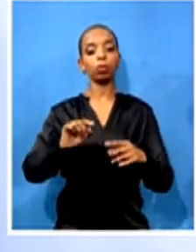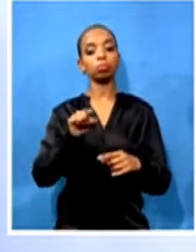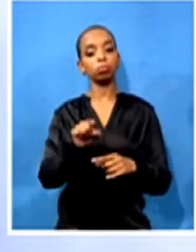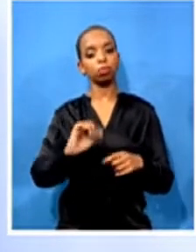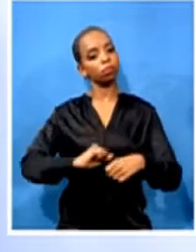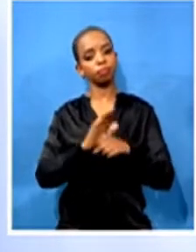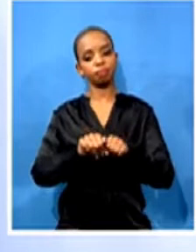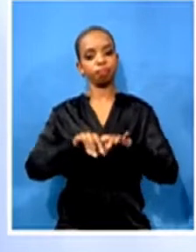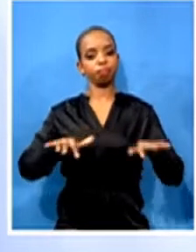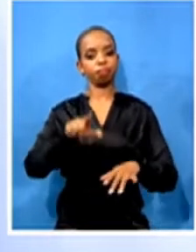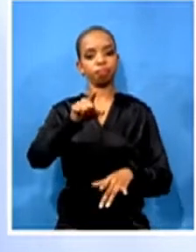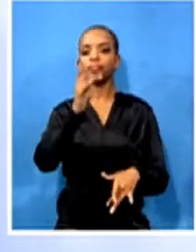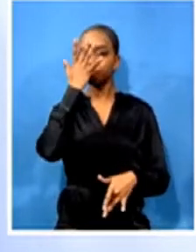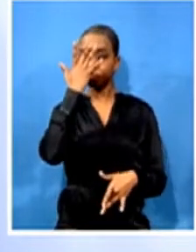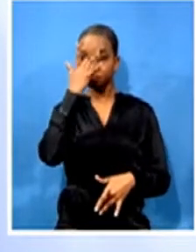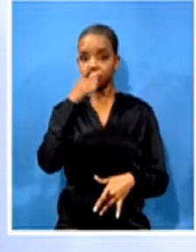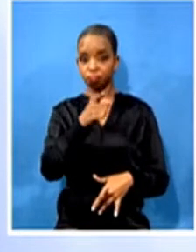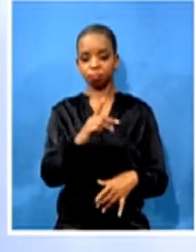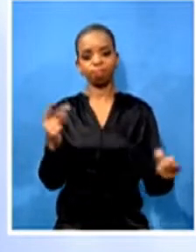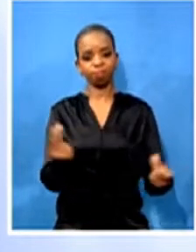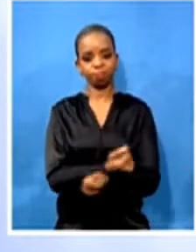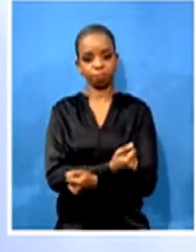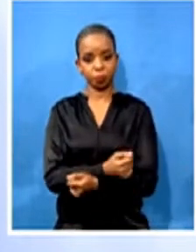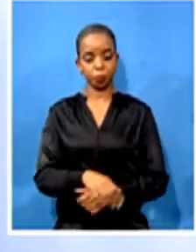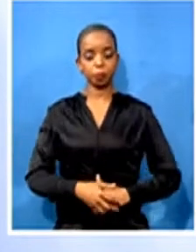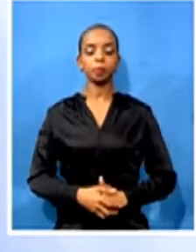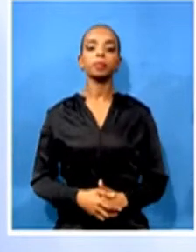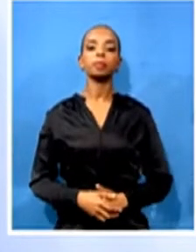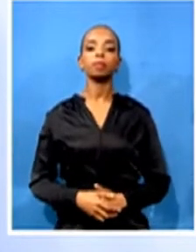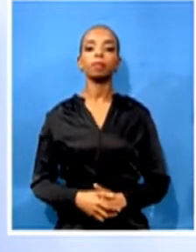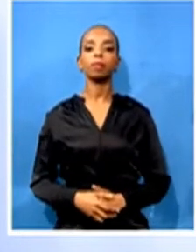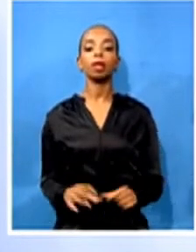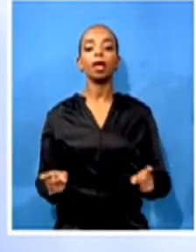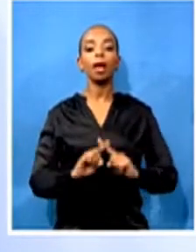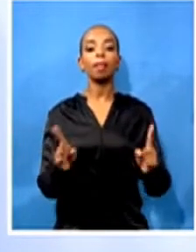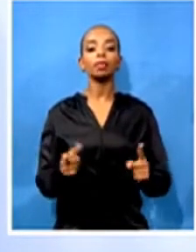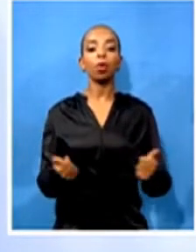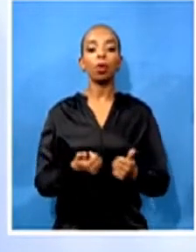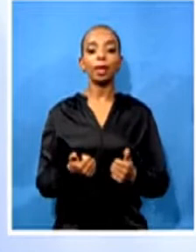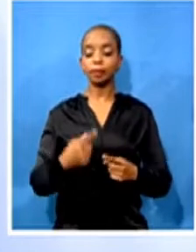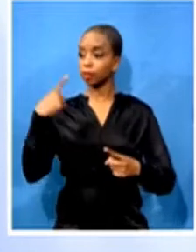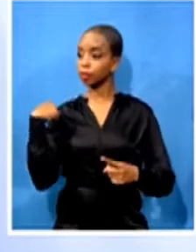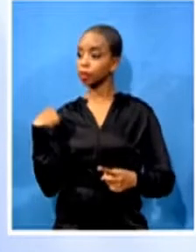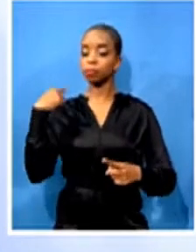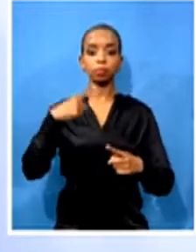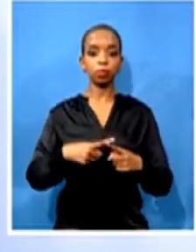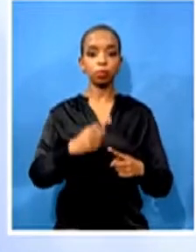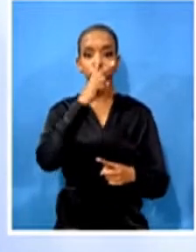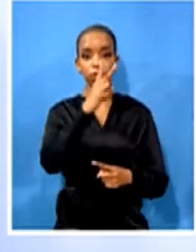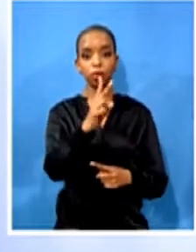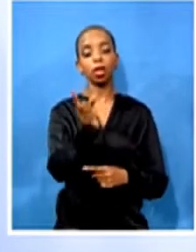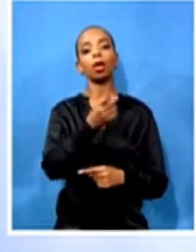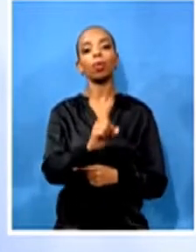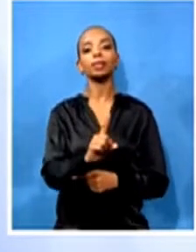already yielded great results that are fostered by working together as government in delivering services to the